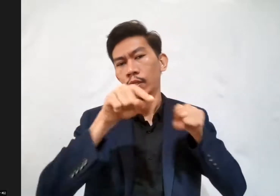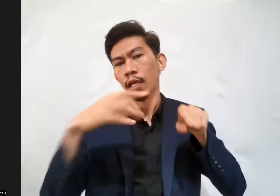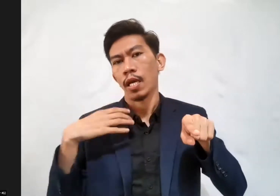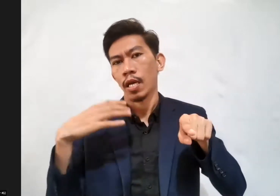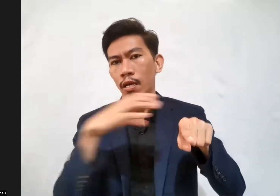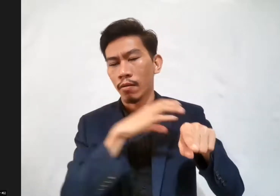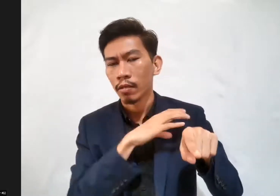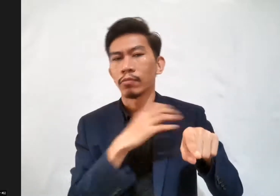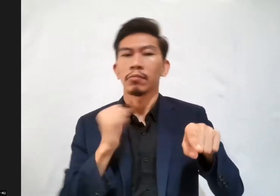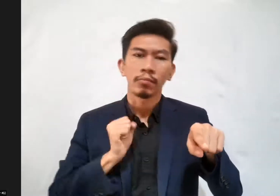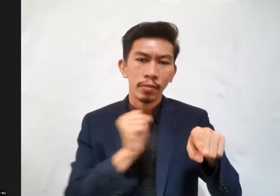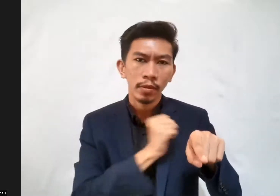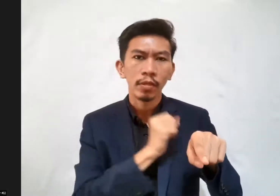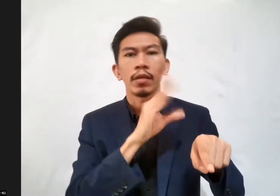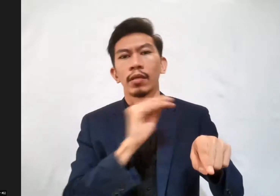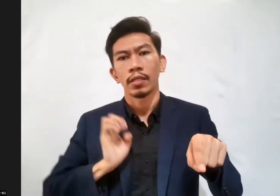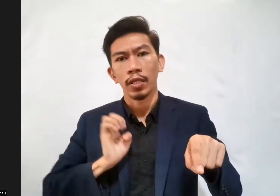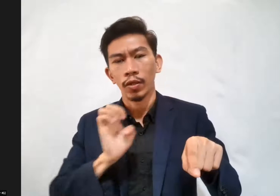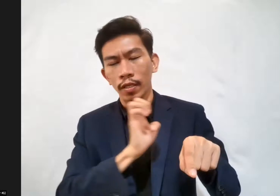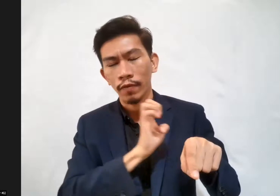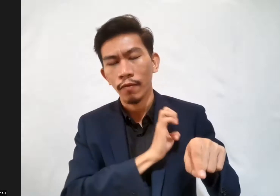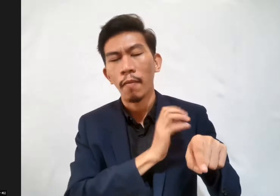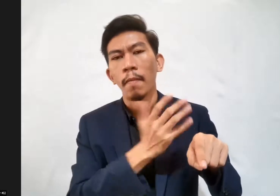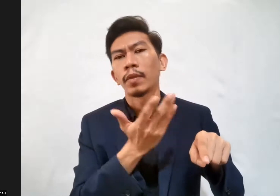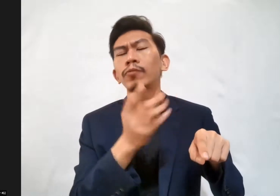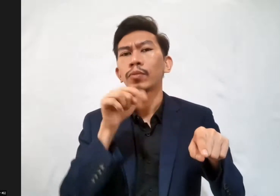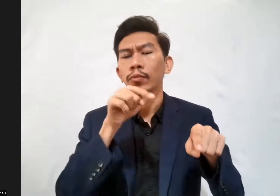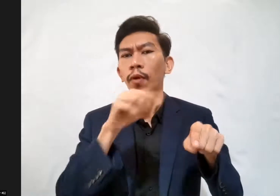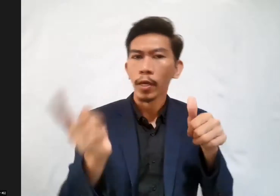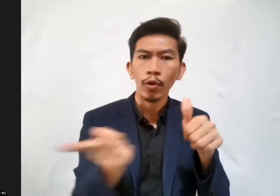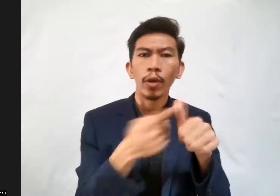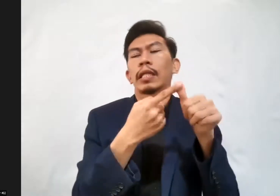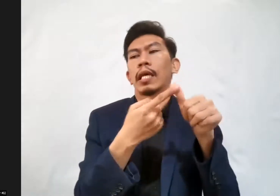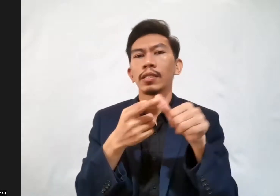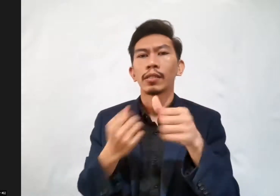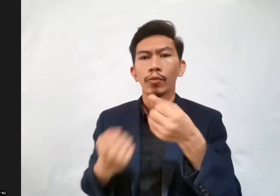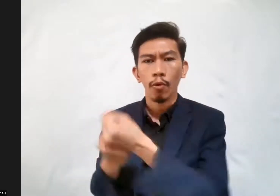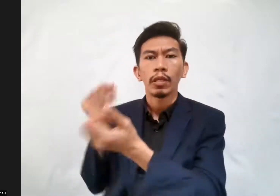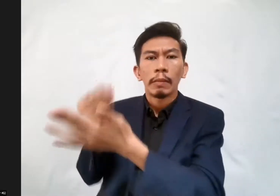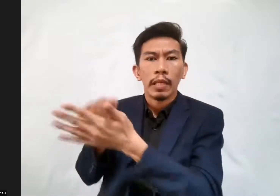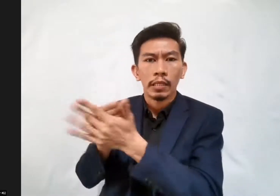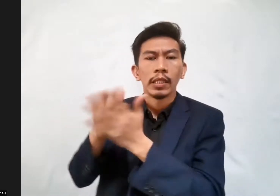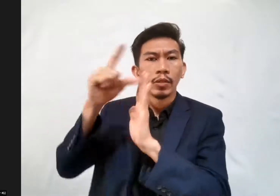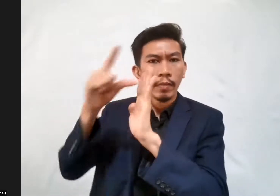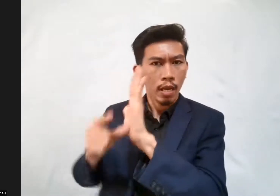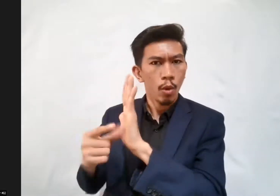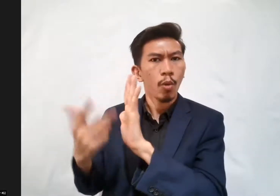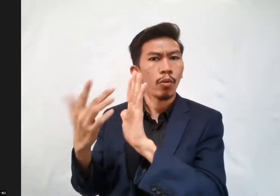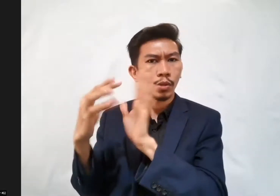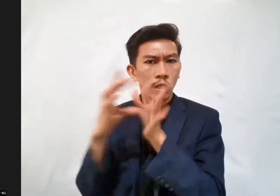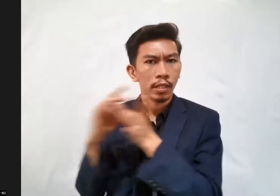find a way to prioritize the funding of these laws. Namely, as we've been talking this